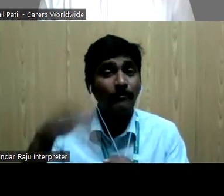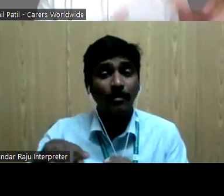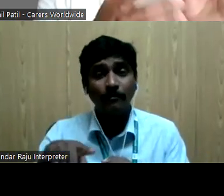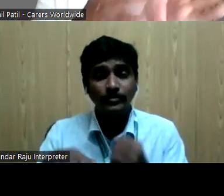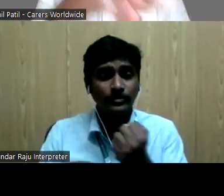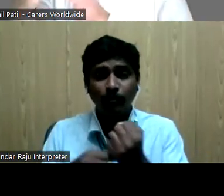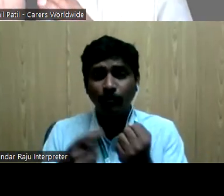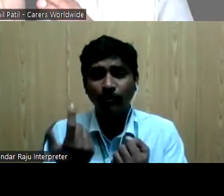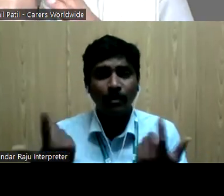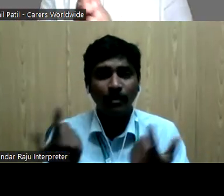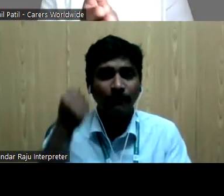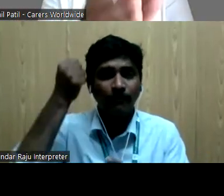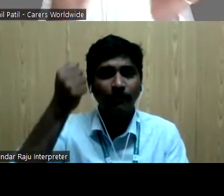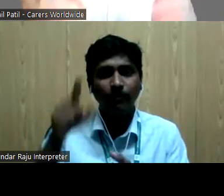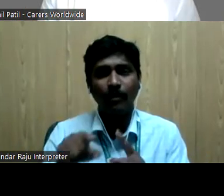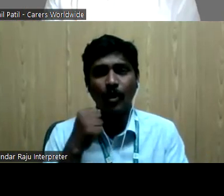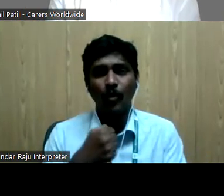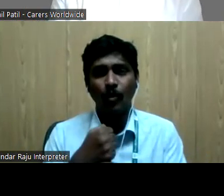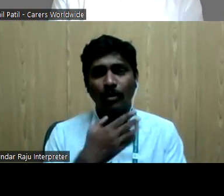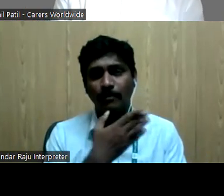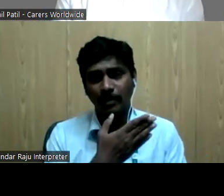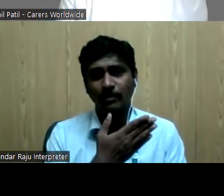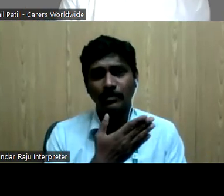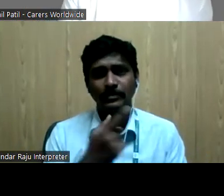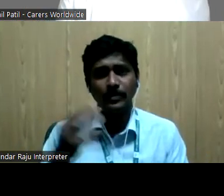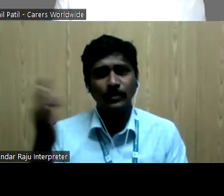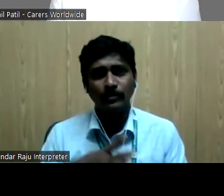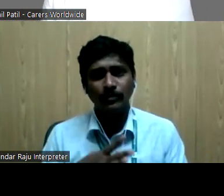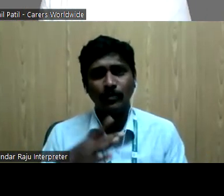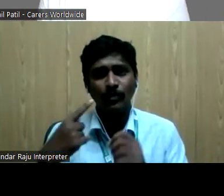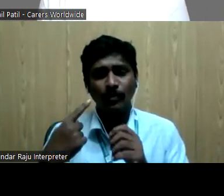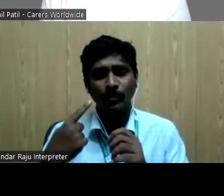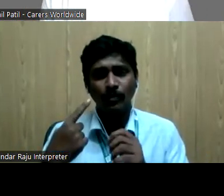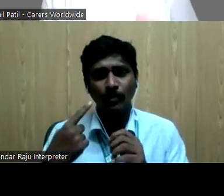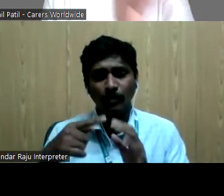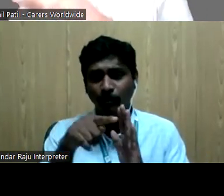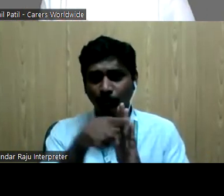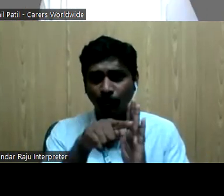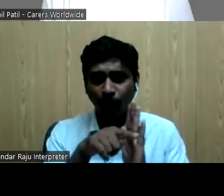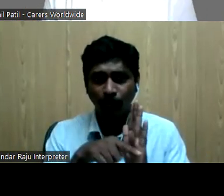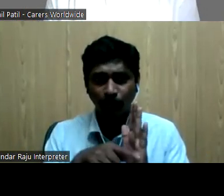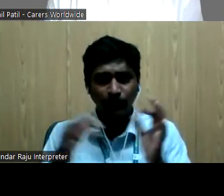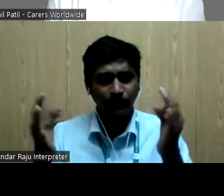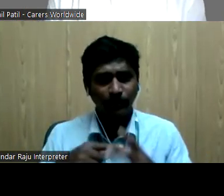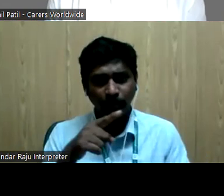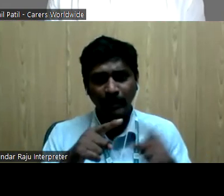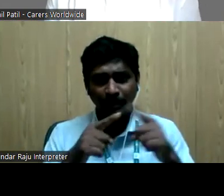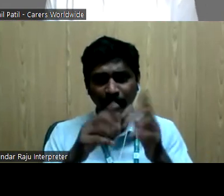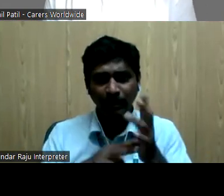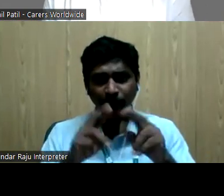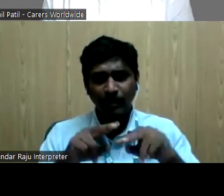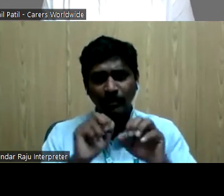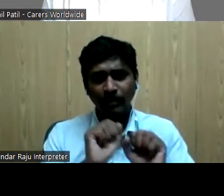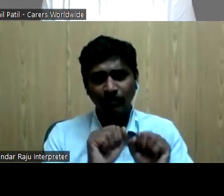So that, again, new policies, perhaps Tech Mahindra and Nayi Disha could think along with the pension